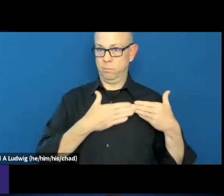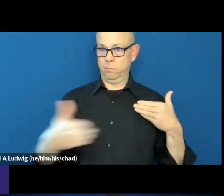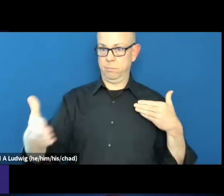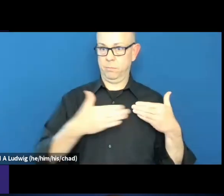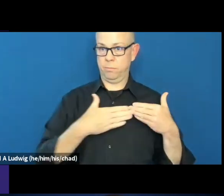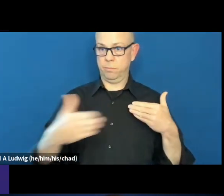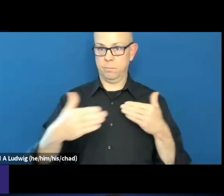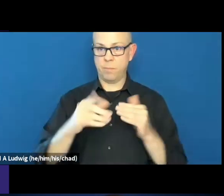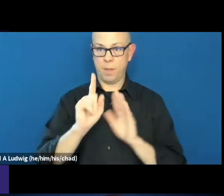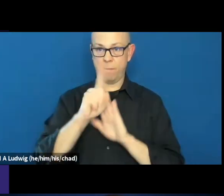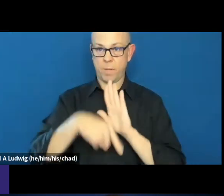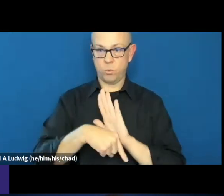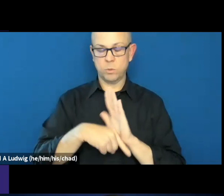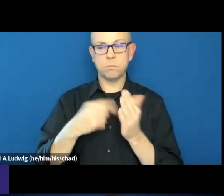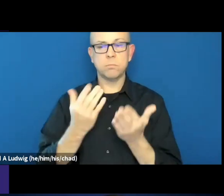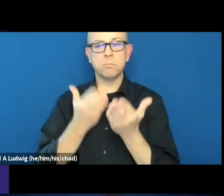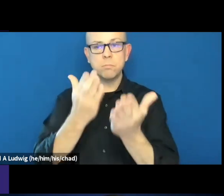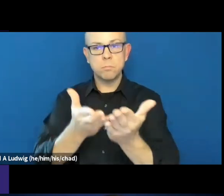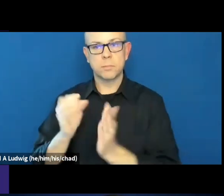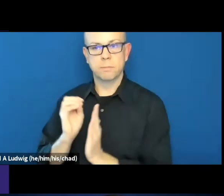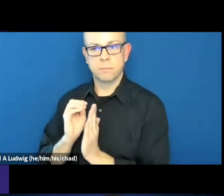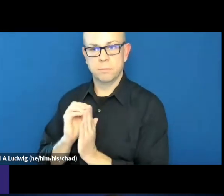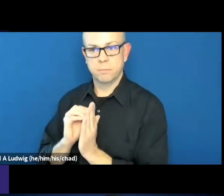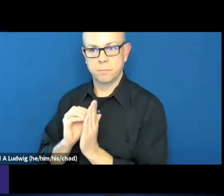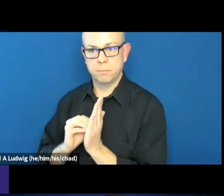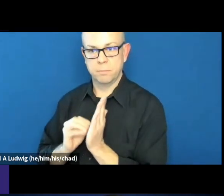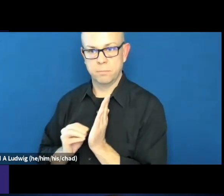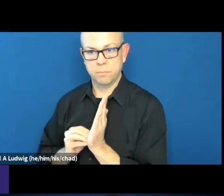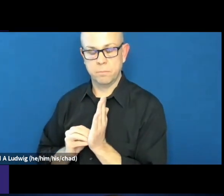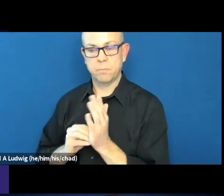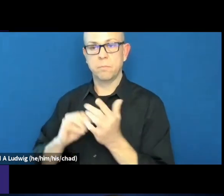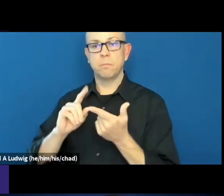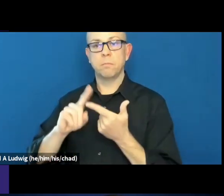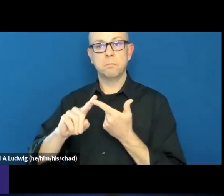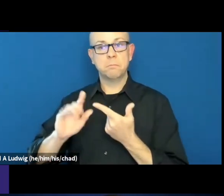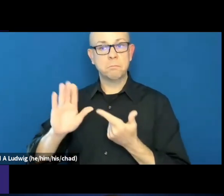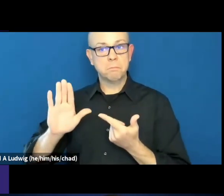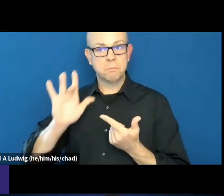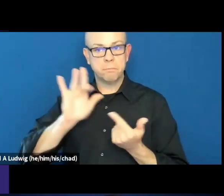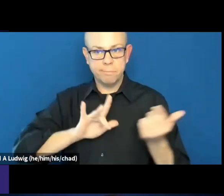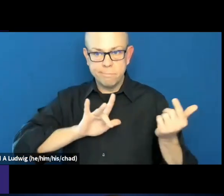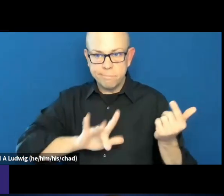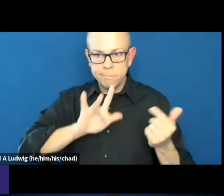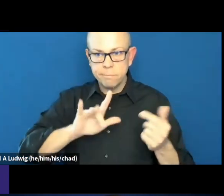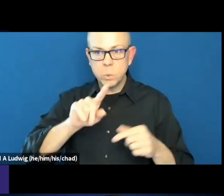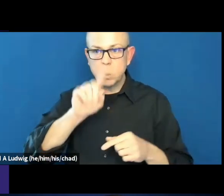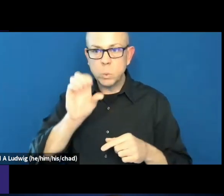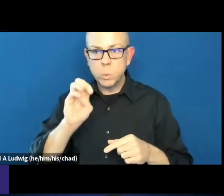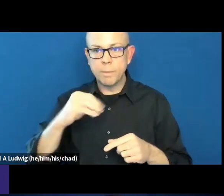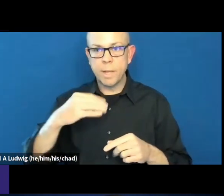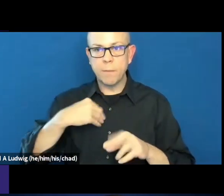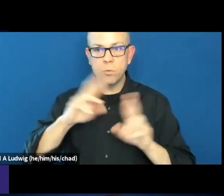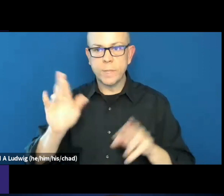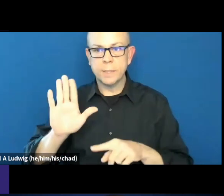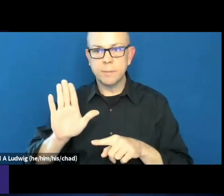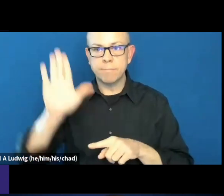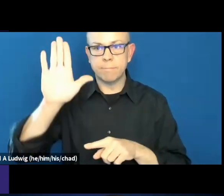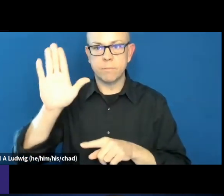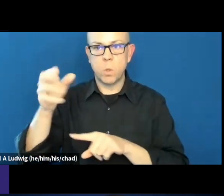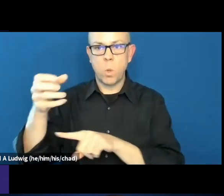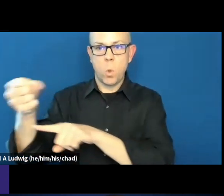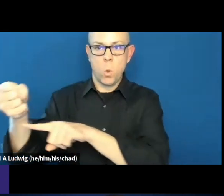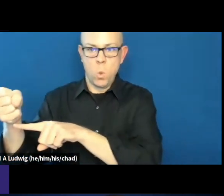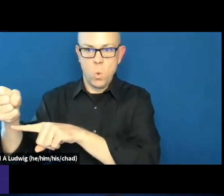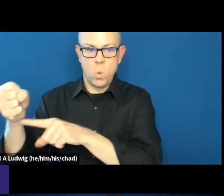If you have a question throughout this procedure, at least during the half hour of question and answers, please write that question